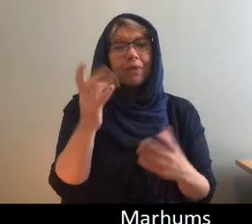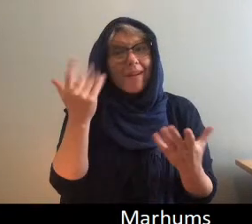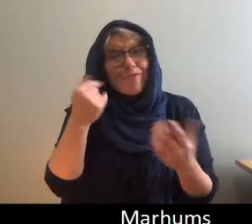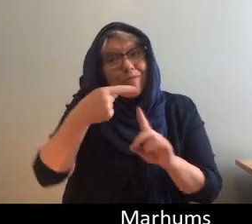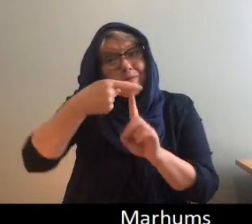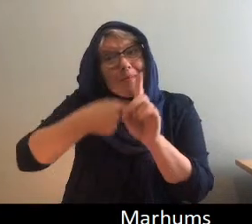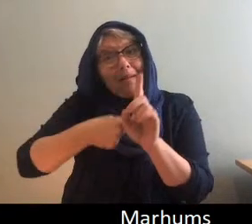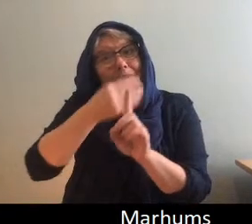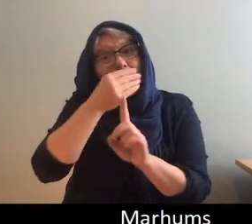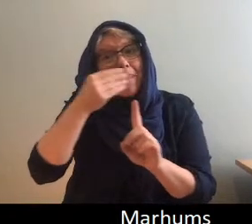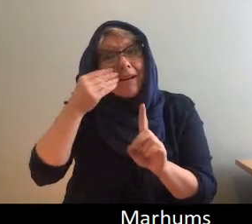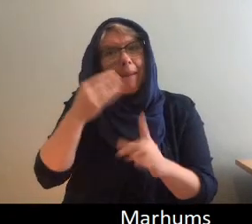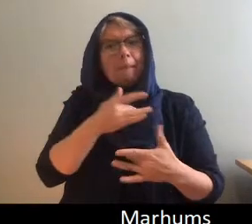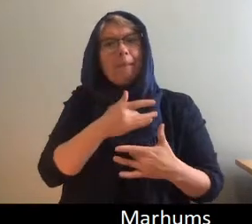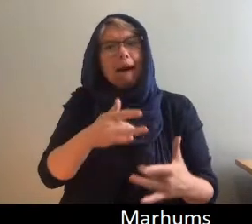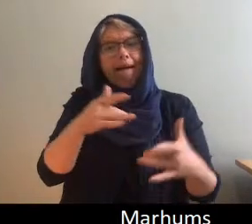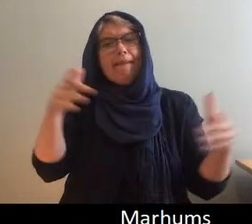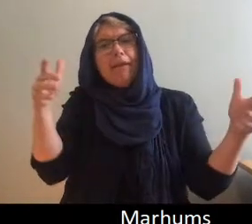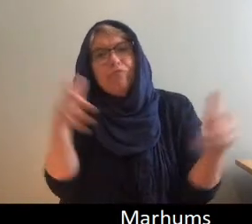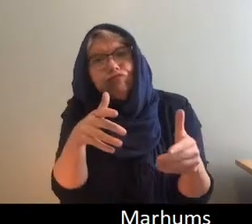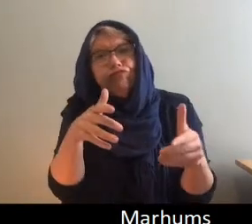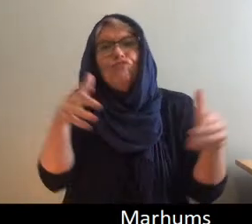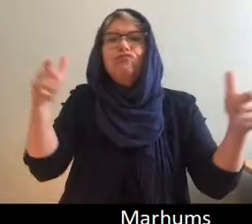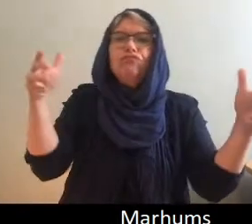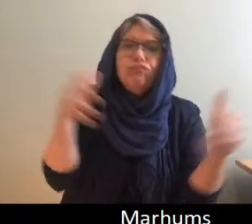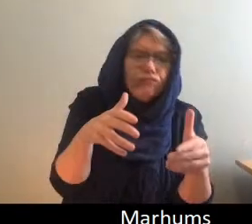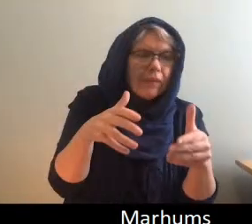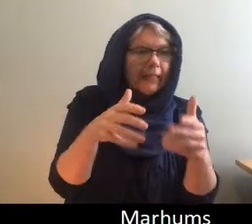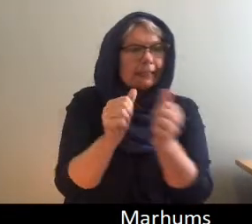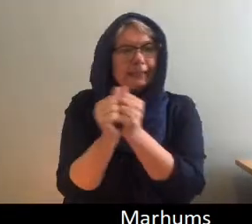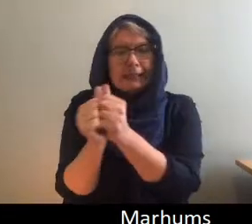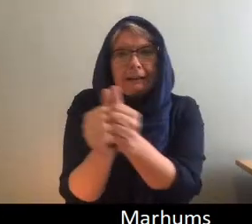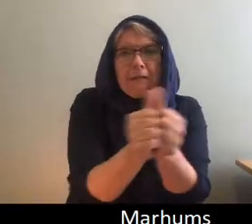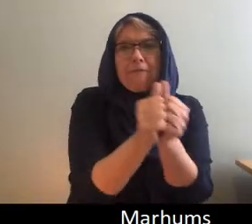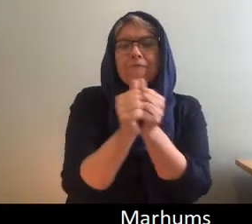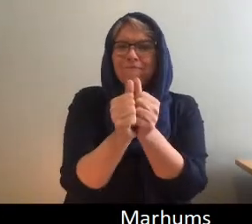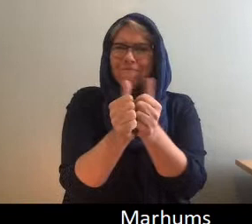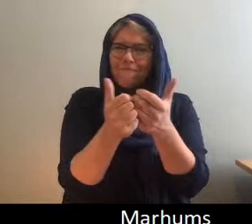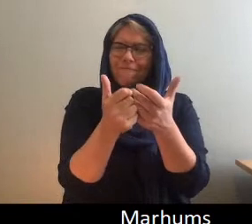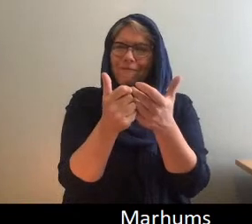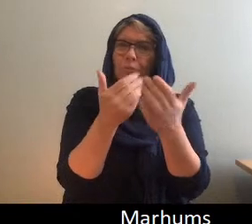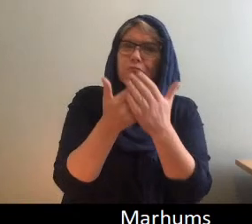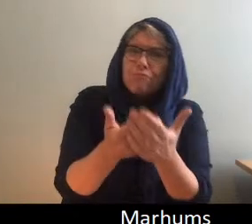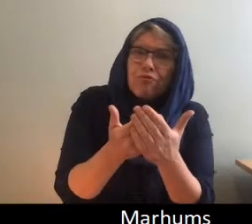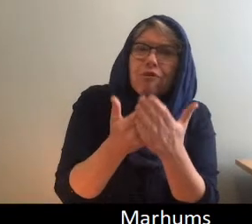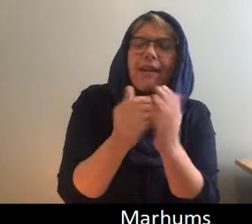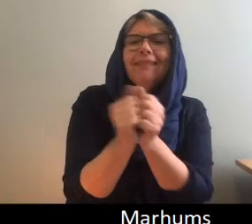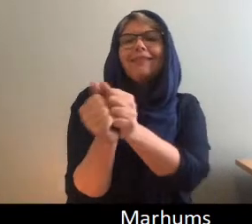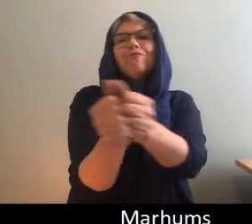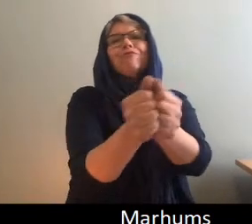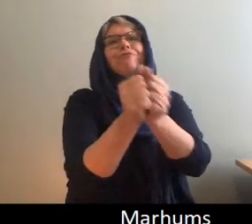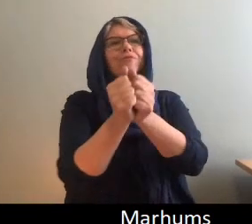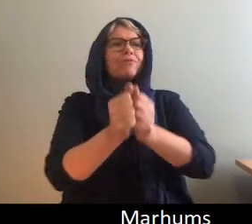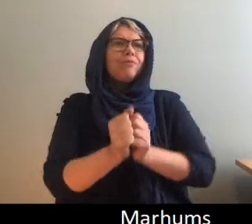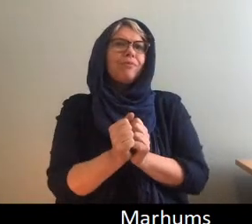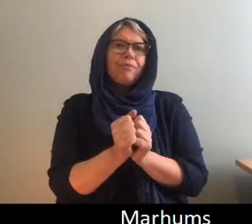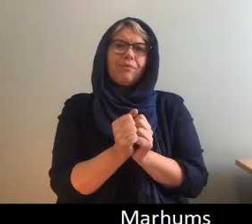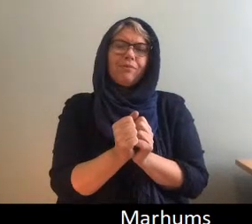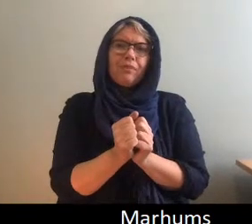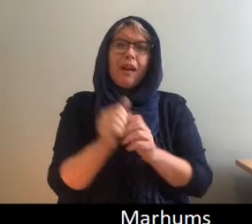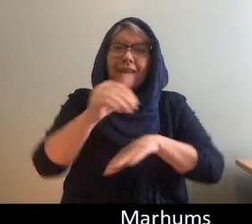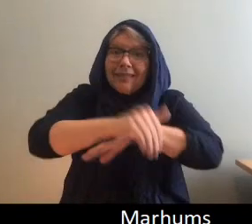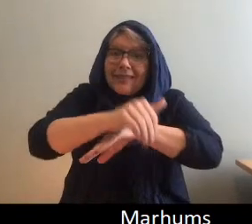because, you know, it's one thing to have an audience in front of you. It's another thing to have just a TV screen or a computer monitor or a phone